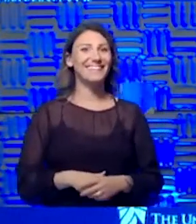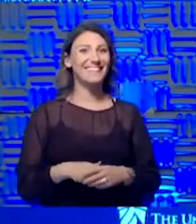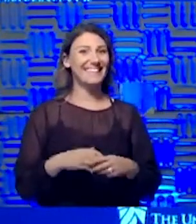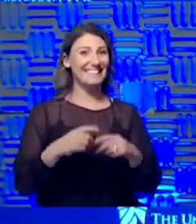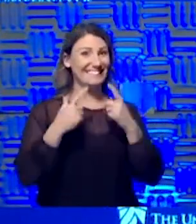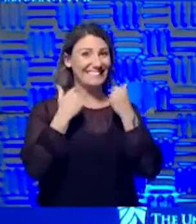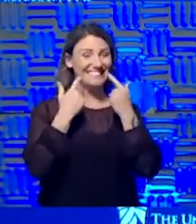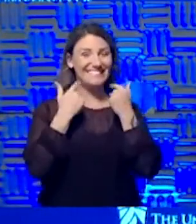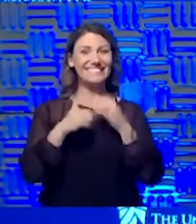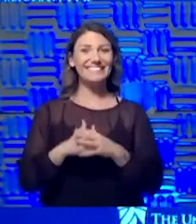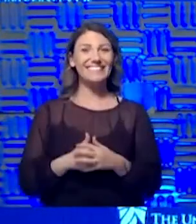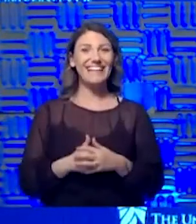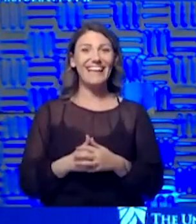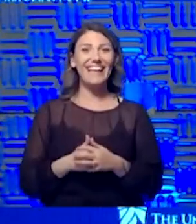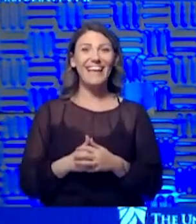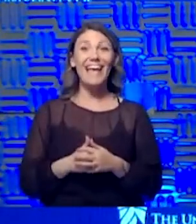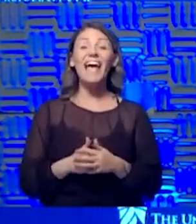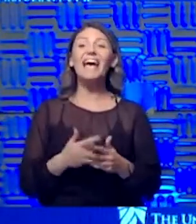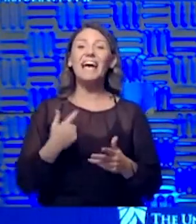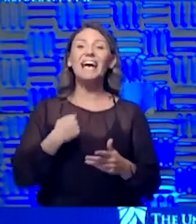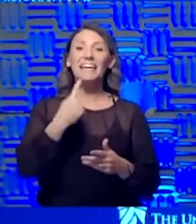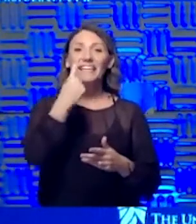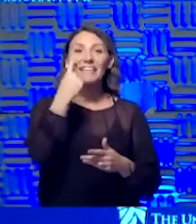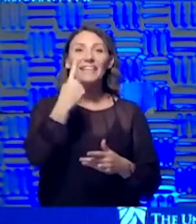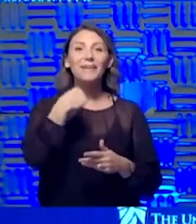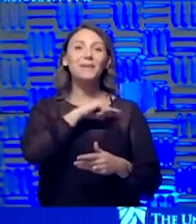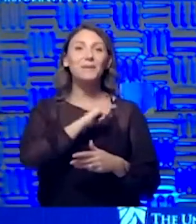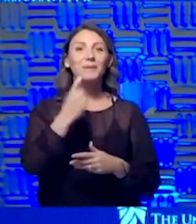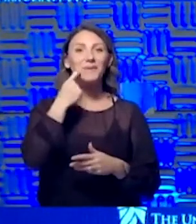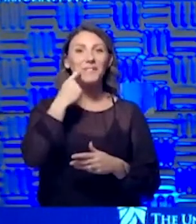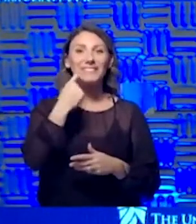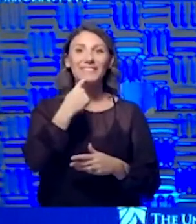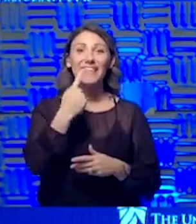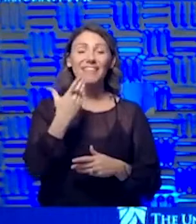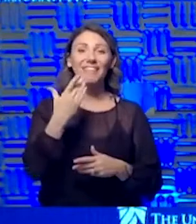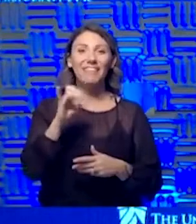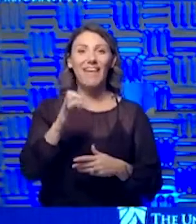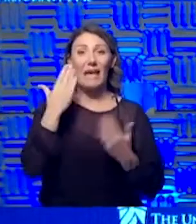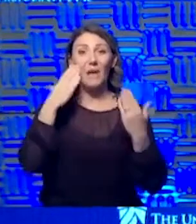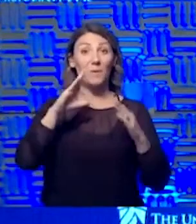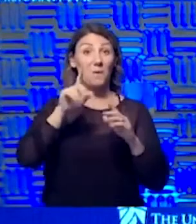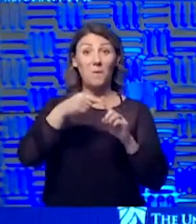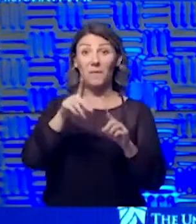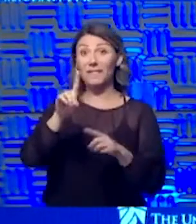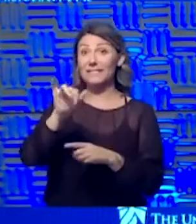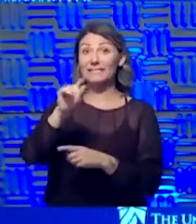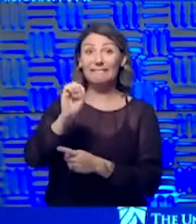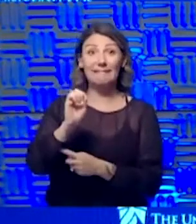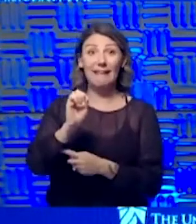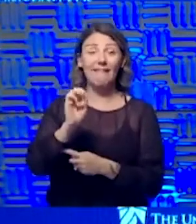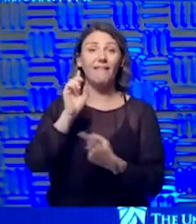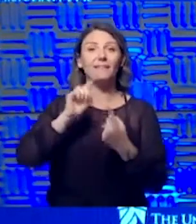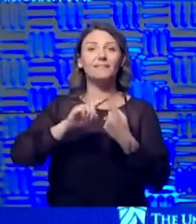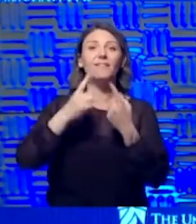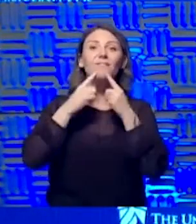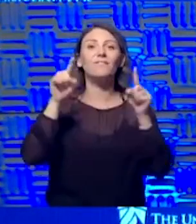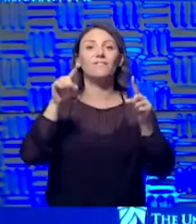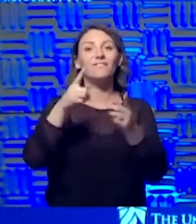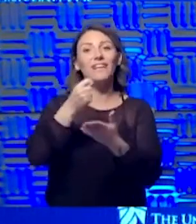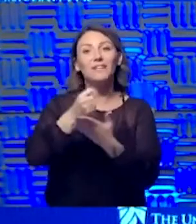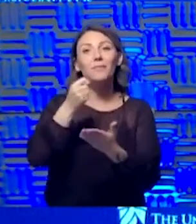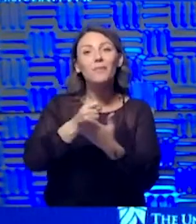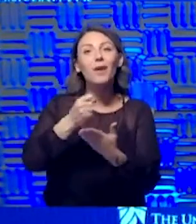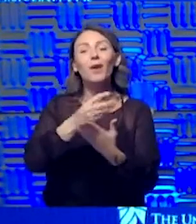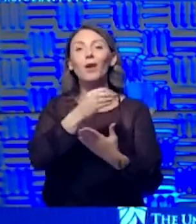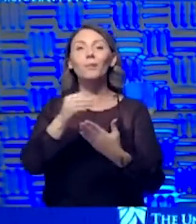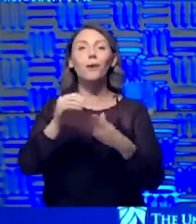So I think it's what we just. I think it is kind of what we just said. I don't know when the date is until there's effective therapy, and we can measure